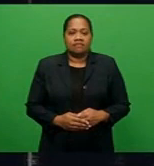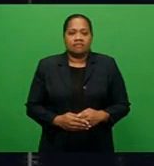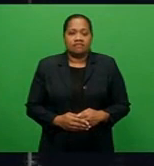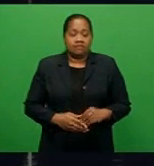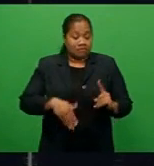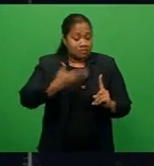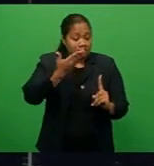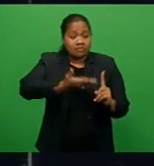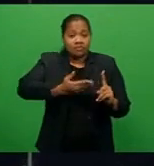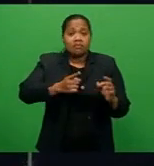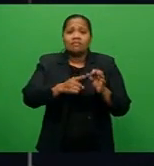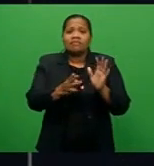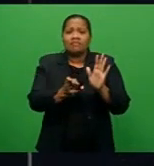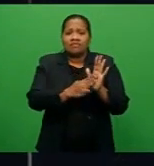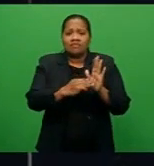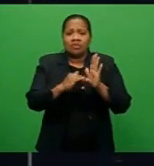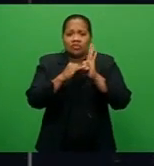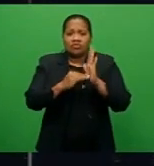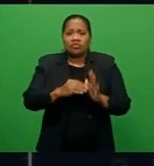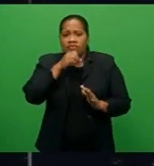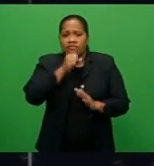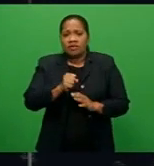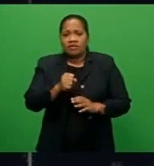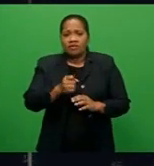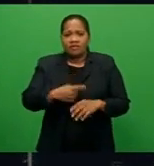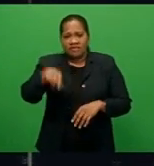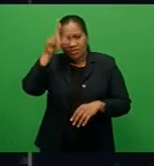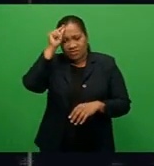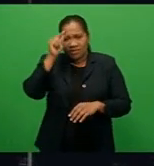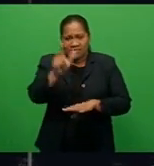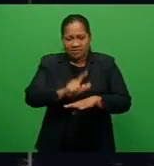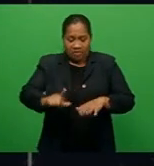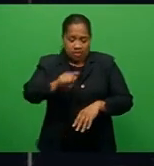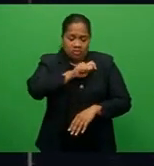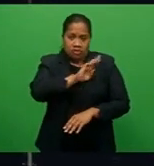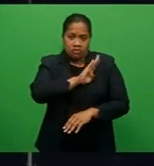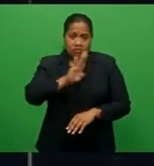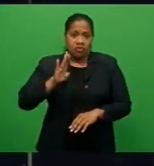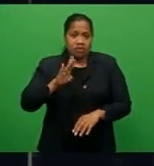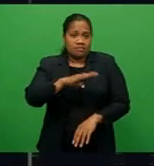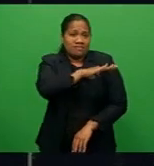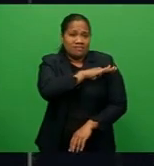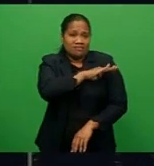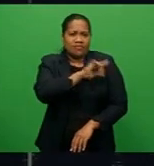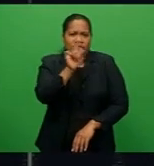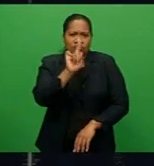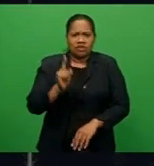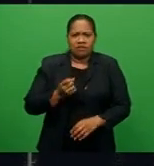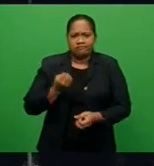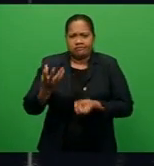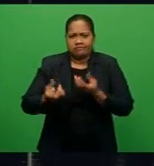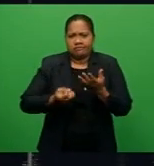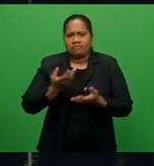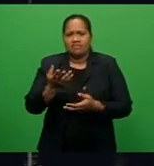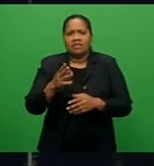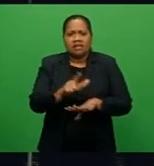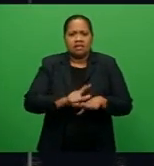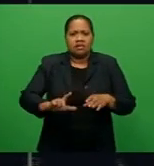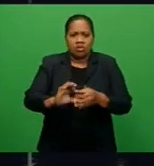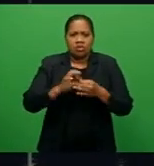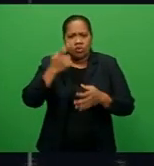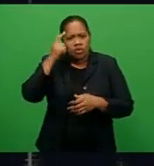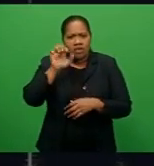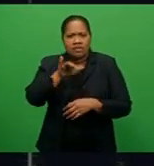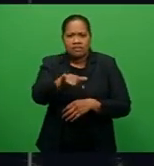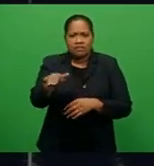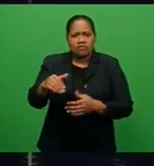Prime Minister and Chairman of Ethel Land Trust Board, Vorengem Bainimarama, has today jolted the landowners, calling them to action in a bid to grow the